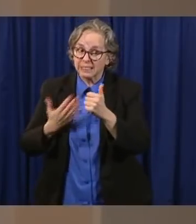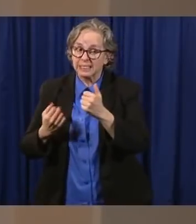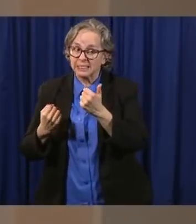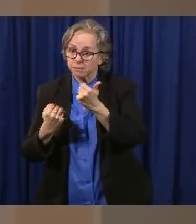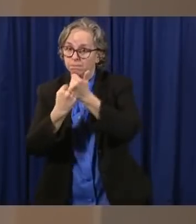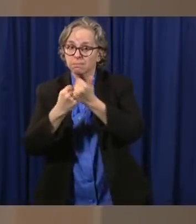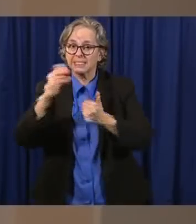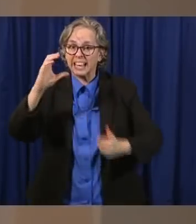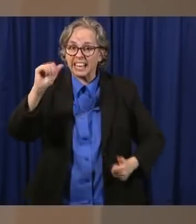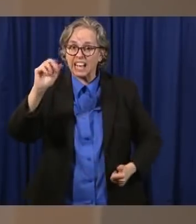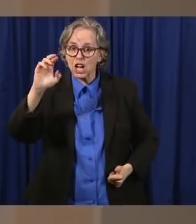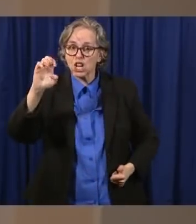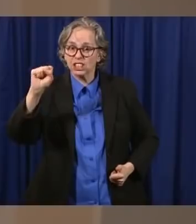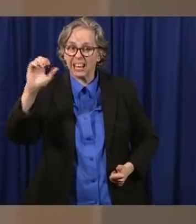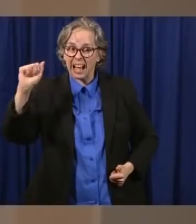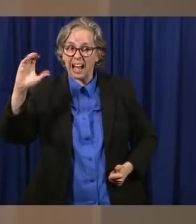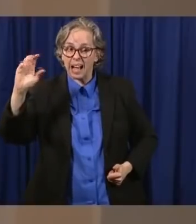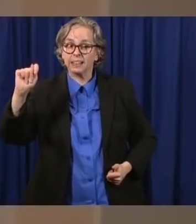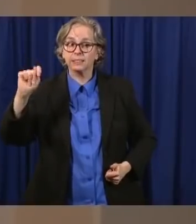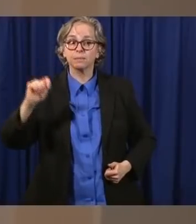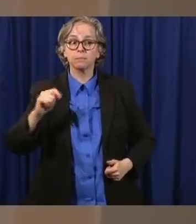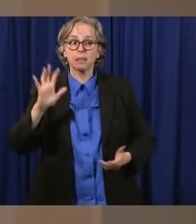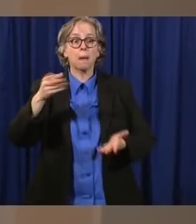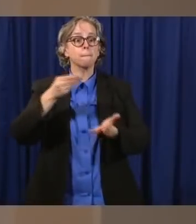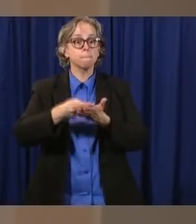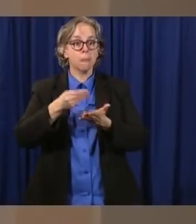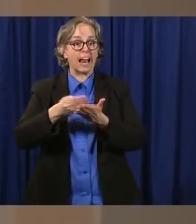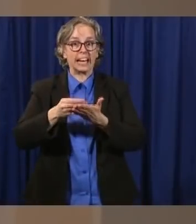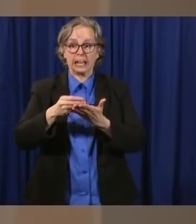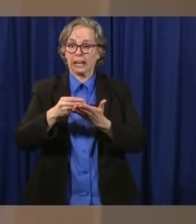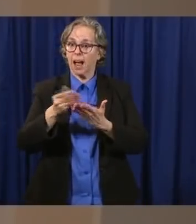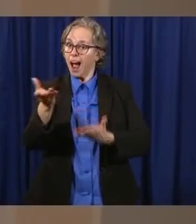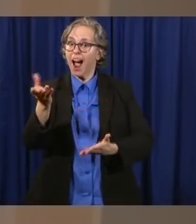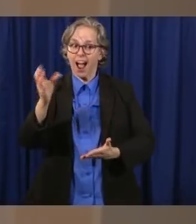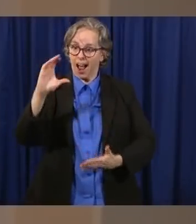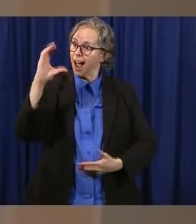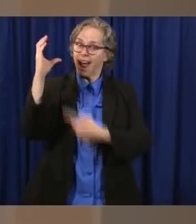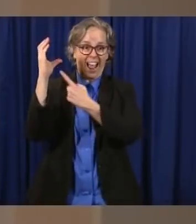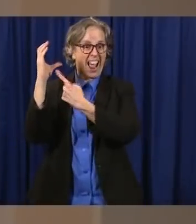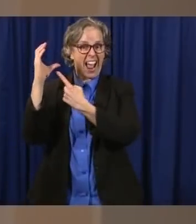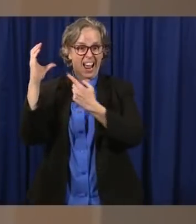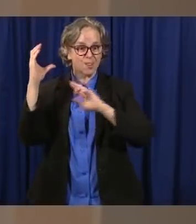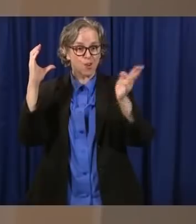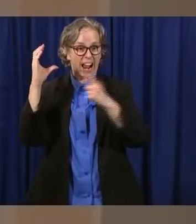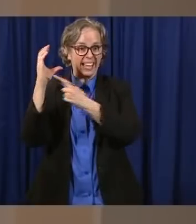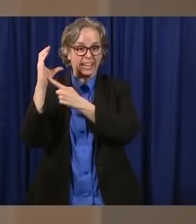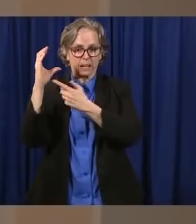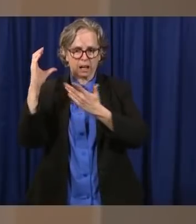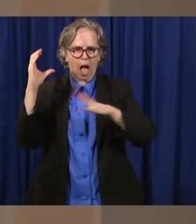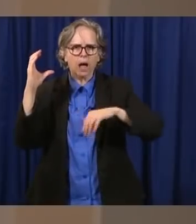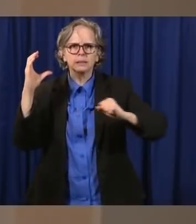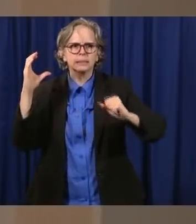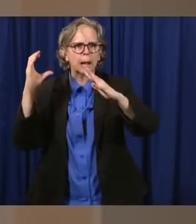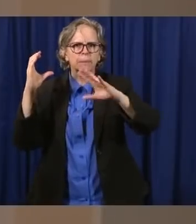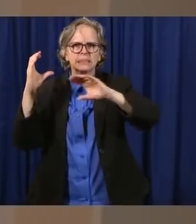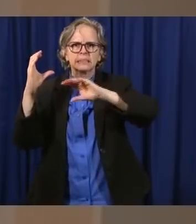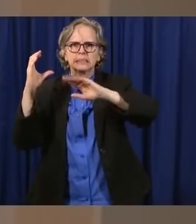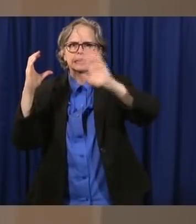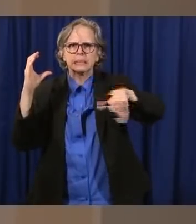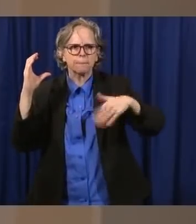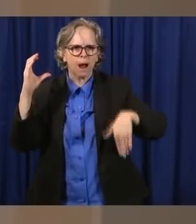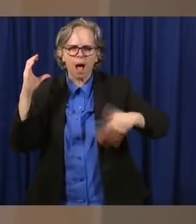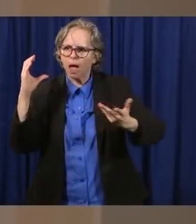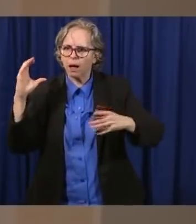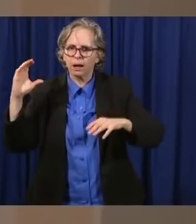there, the system to deliver it was not. That system to deliver it is being built, and we hope to have it available sometime in the mid-May